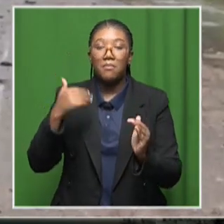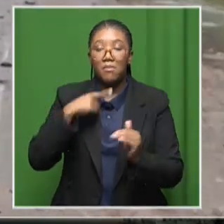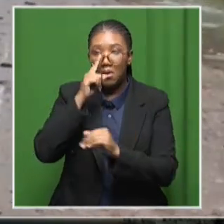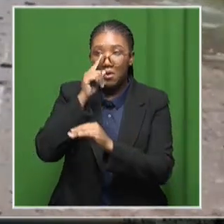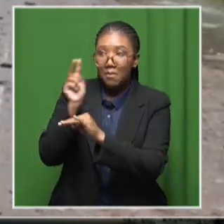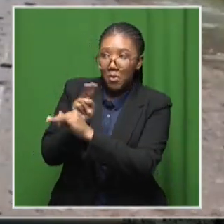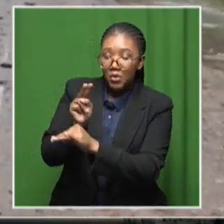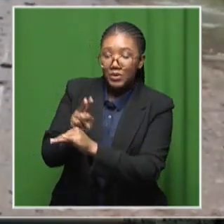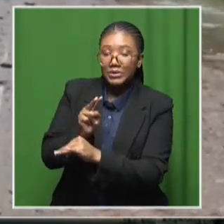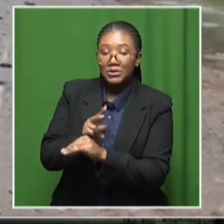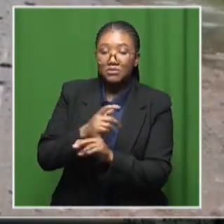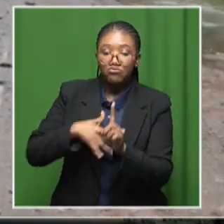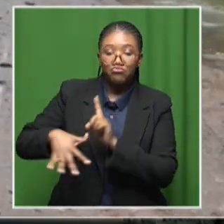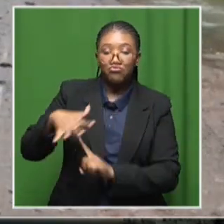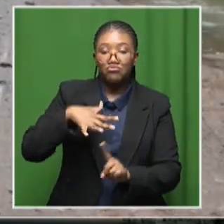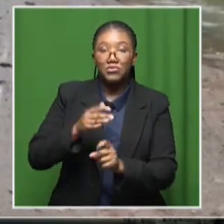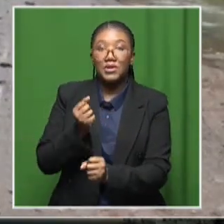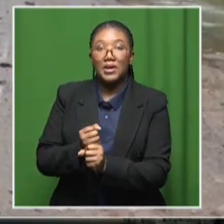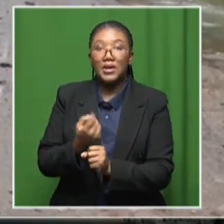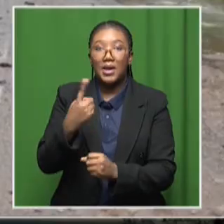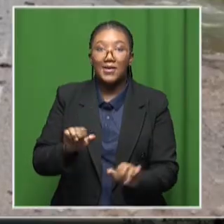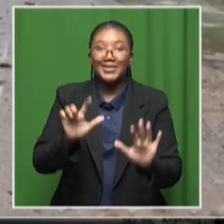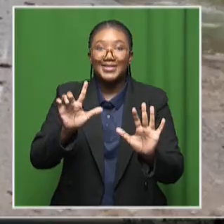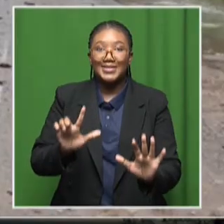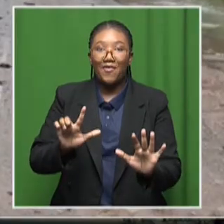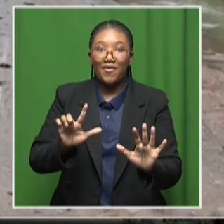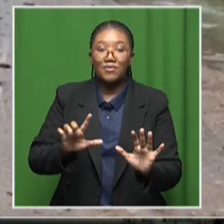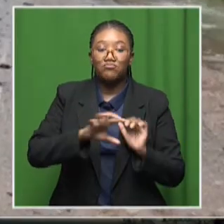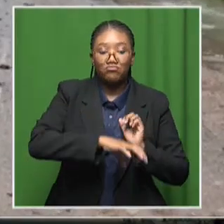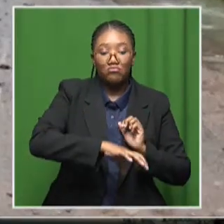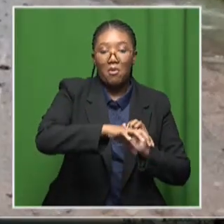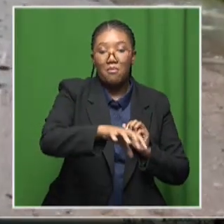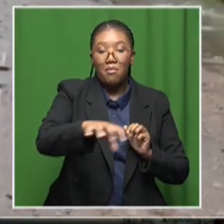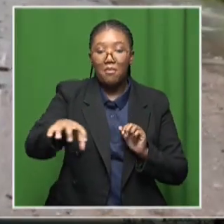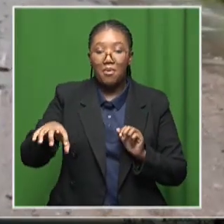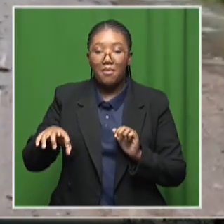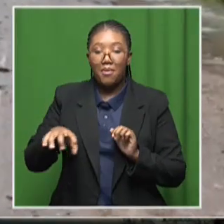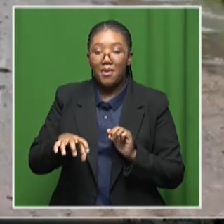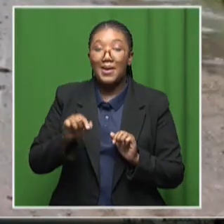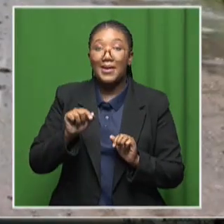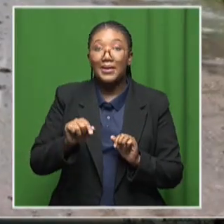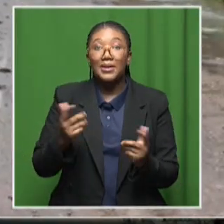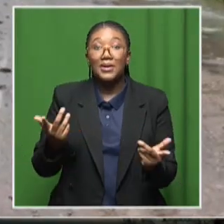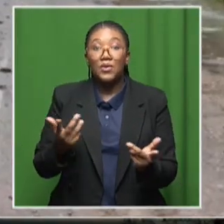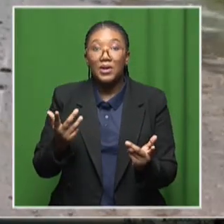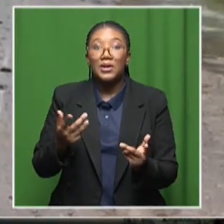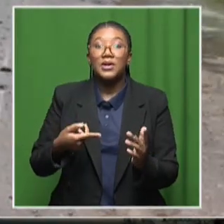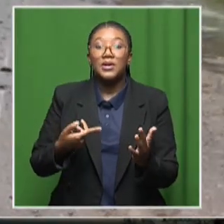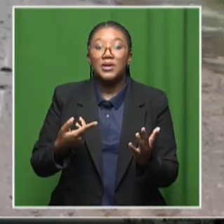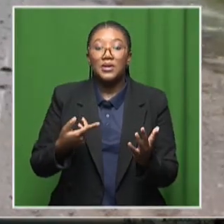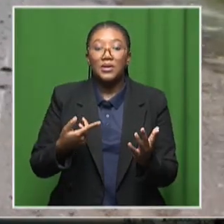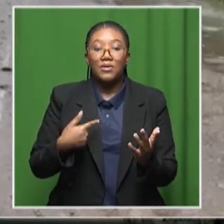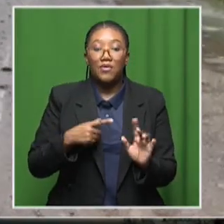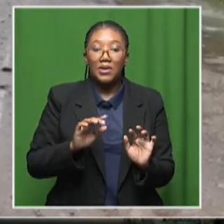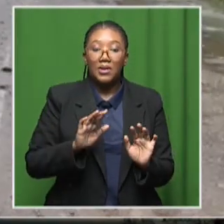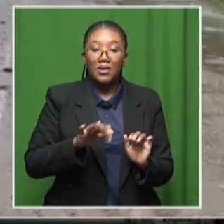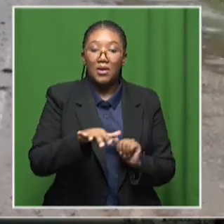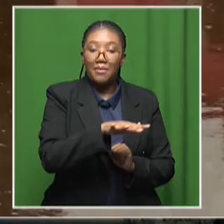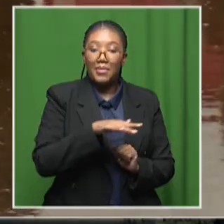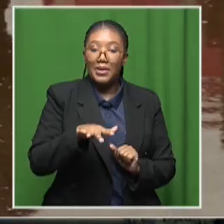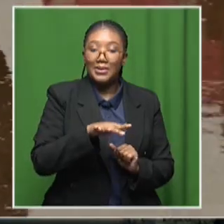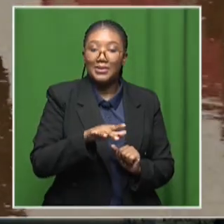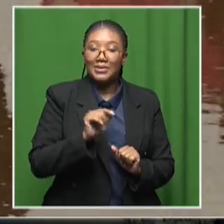monitoring all our 7 regions of the city, targeting especially our low-lying areas, since we are told